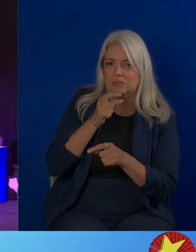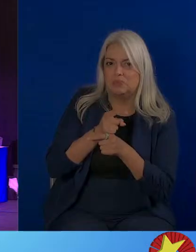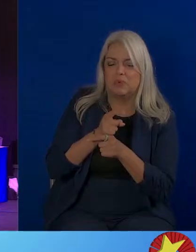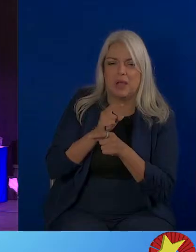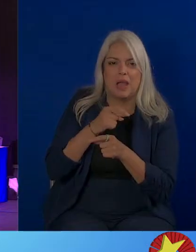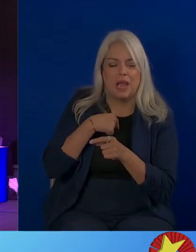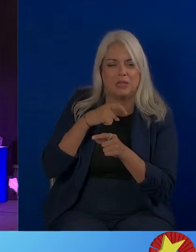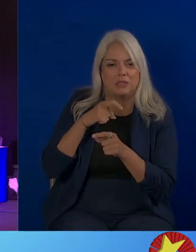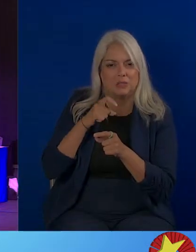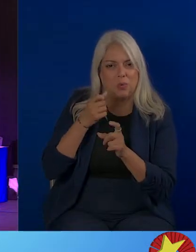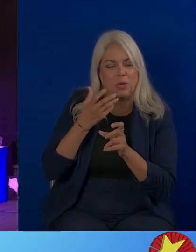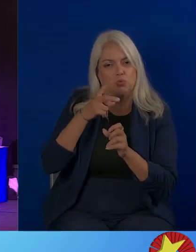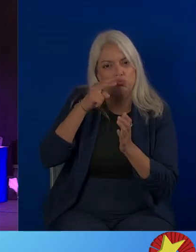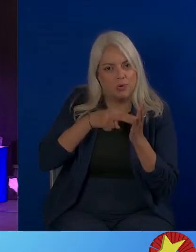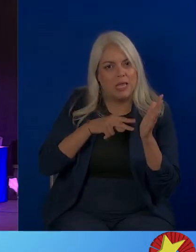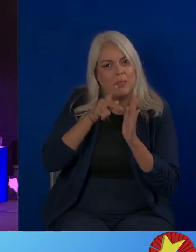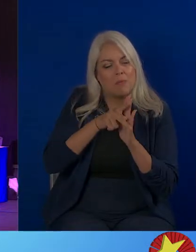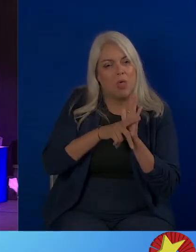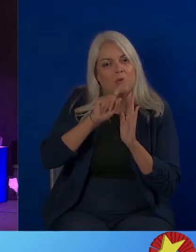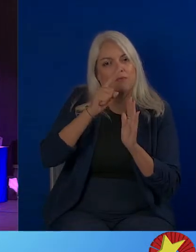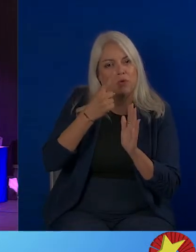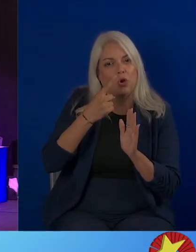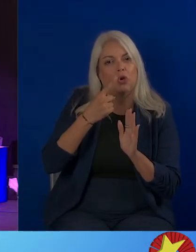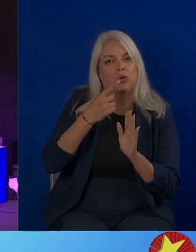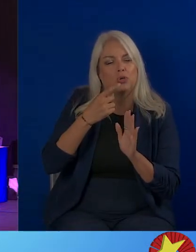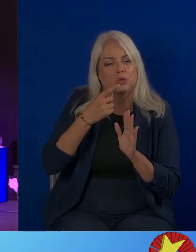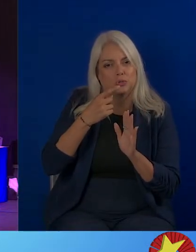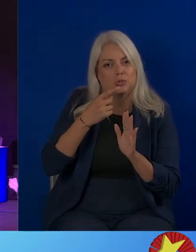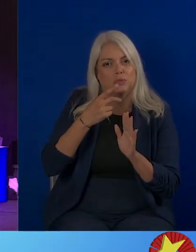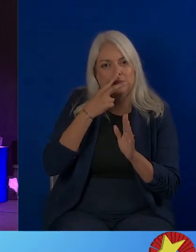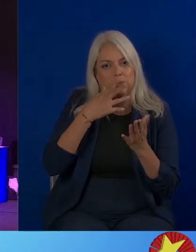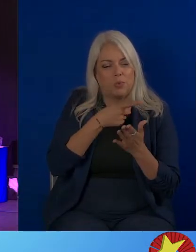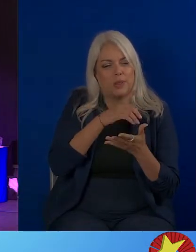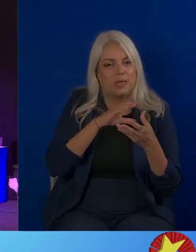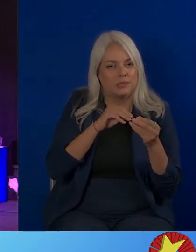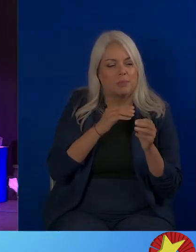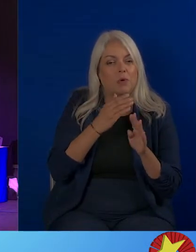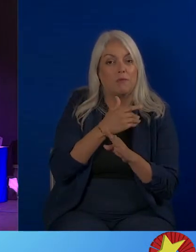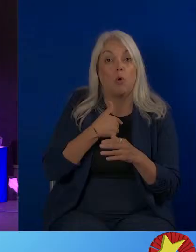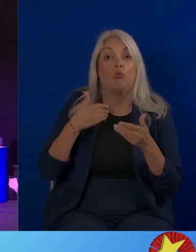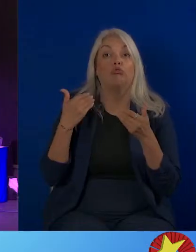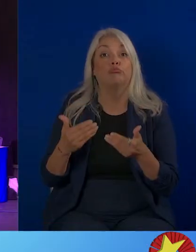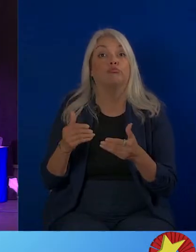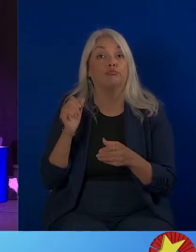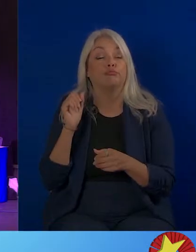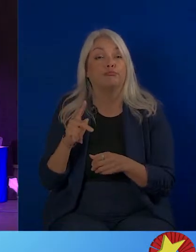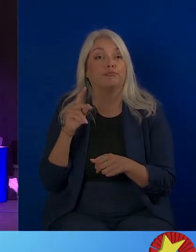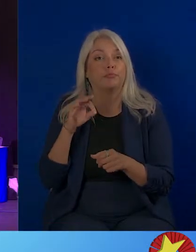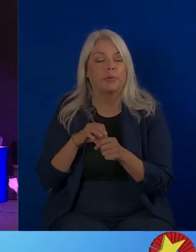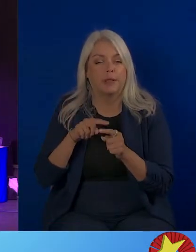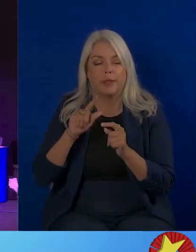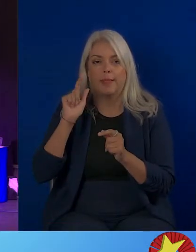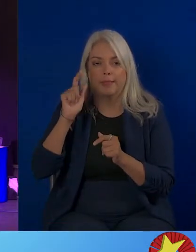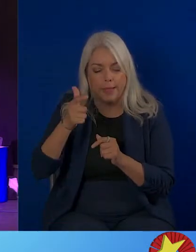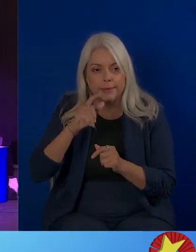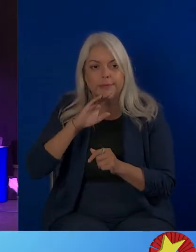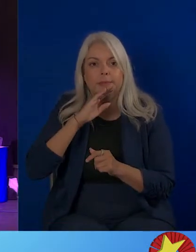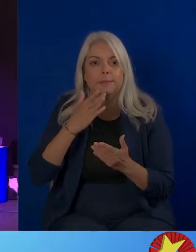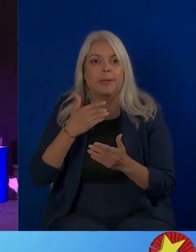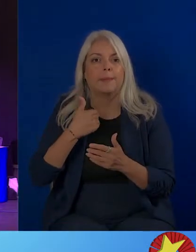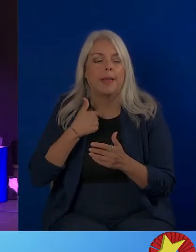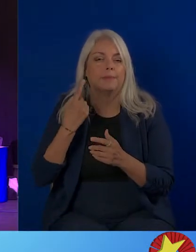to at least have read the policy to see what they say before I say, yeah, let's go ahead with those, and only find out later that there may be a